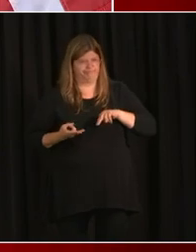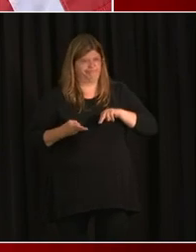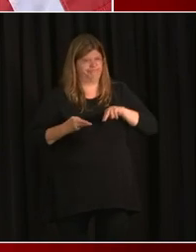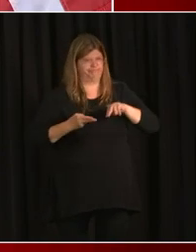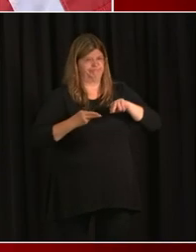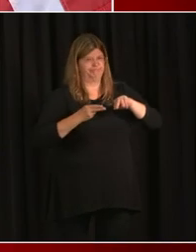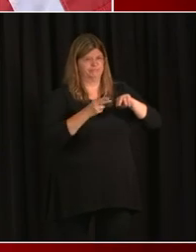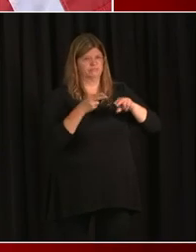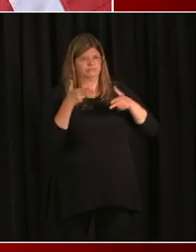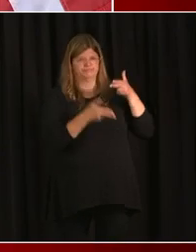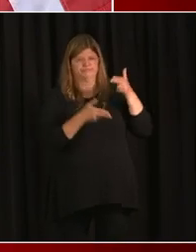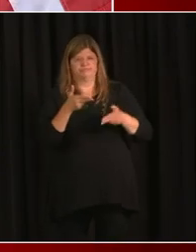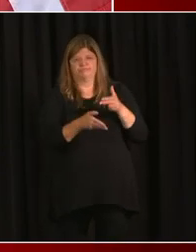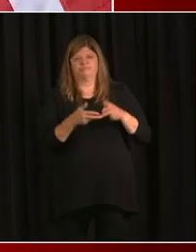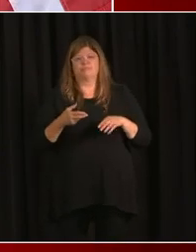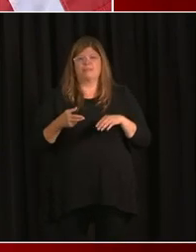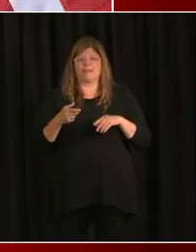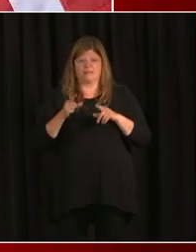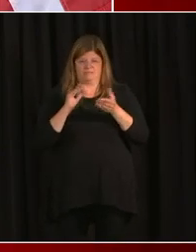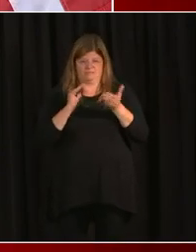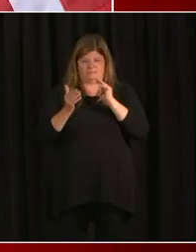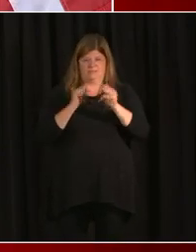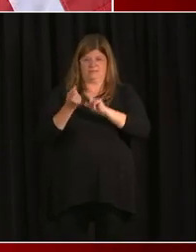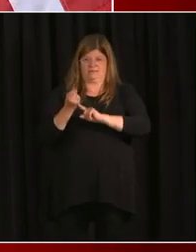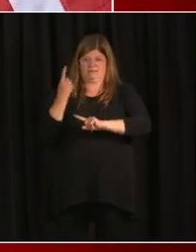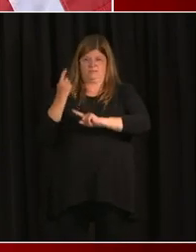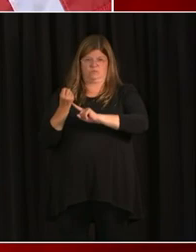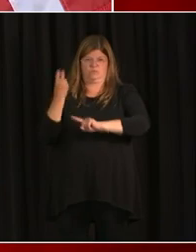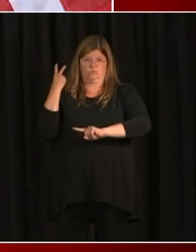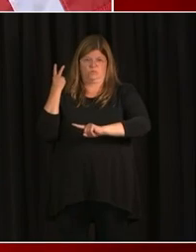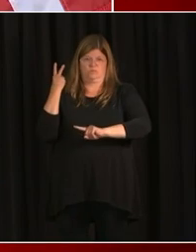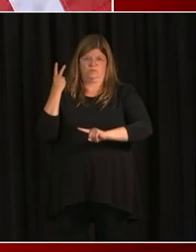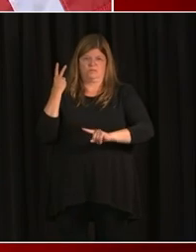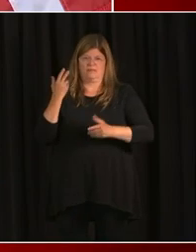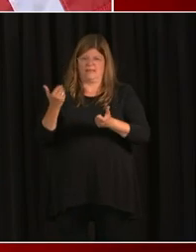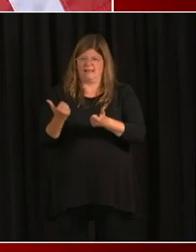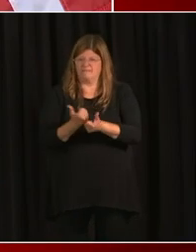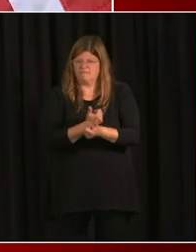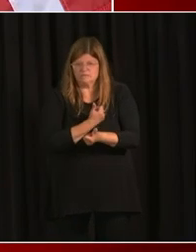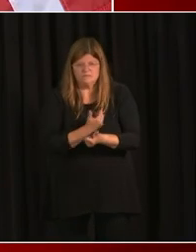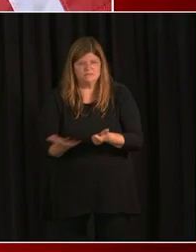of shootings that we have. Every thing